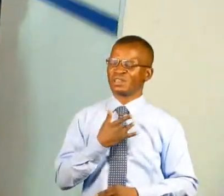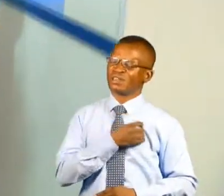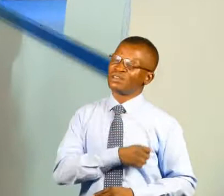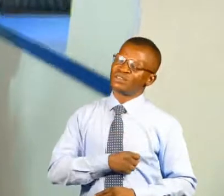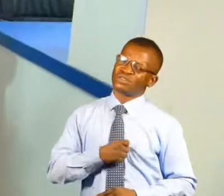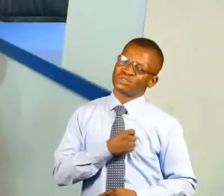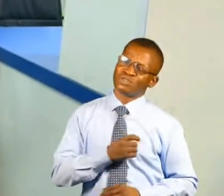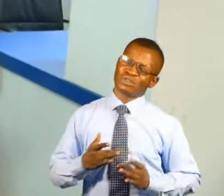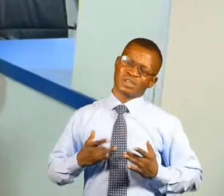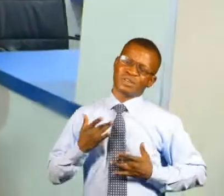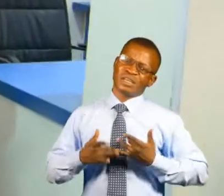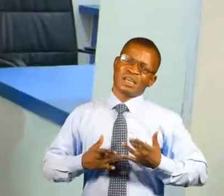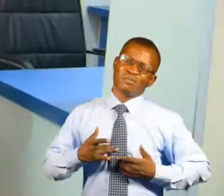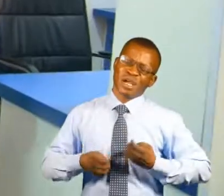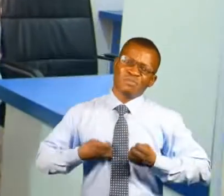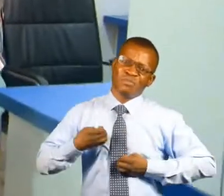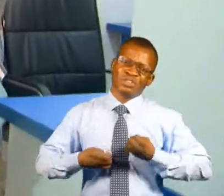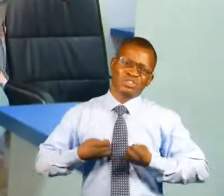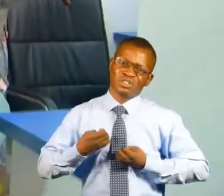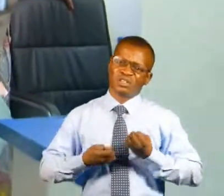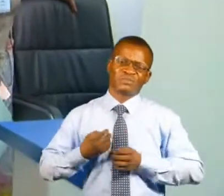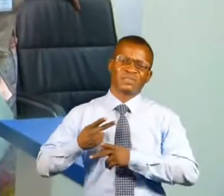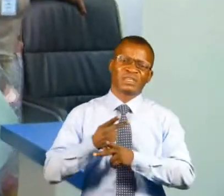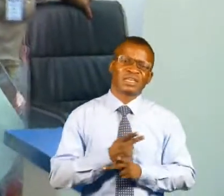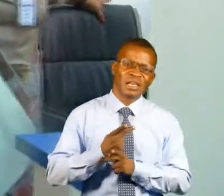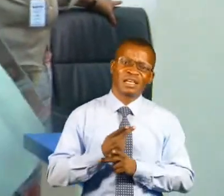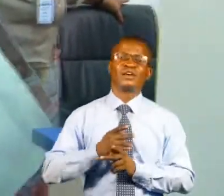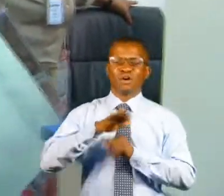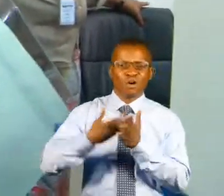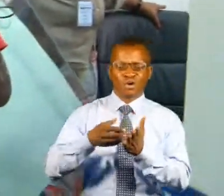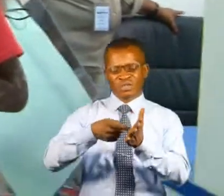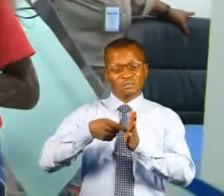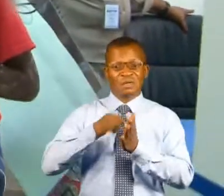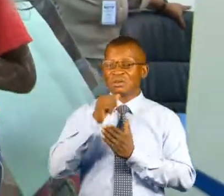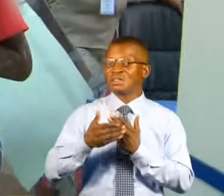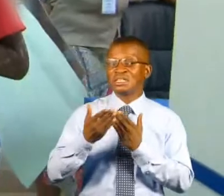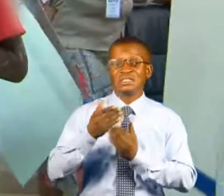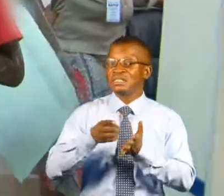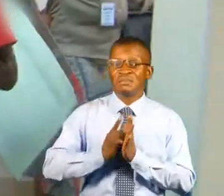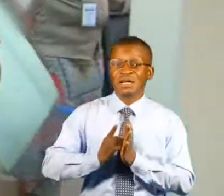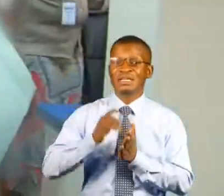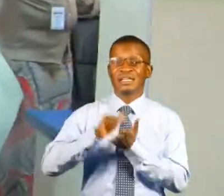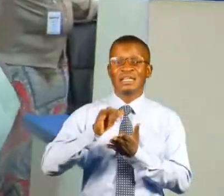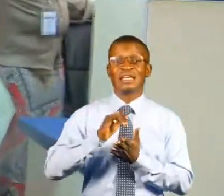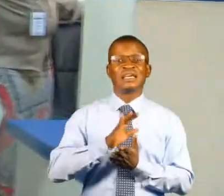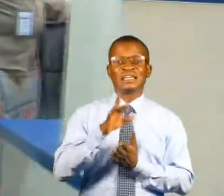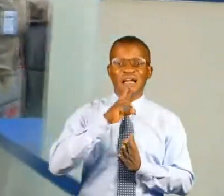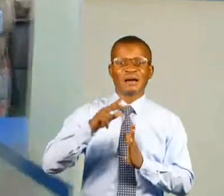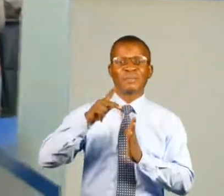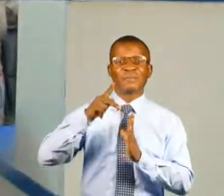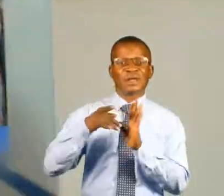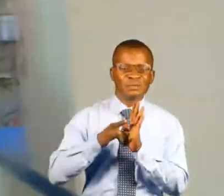of empathy, a demand of sympathy, a demand of affection. So these demands are not just simple demands. These